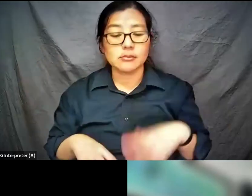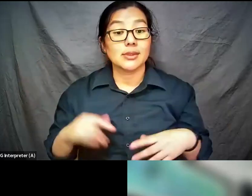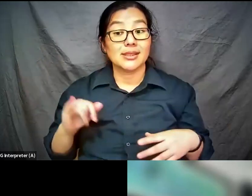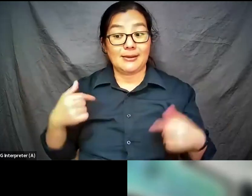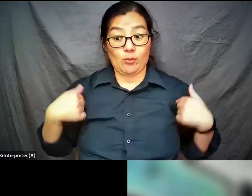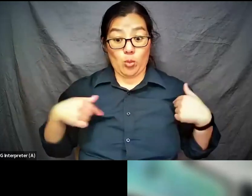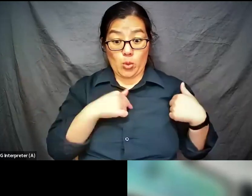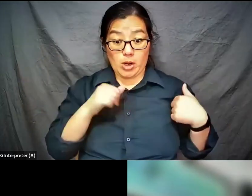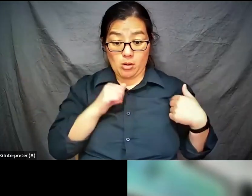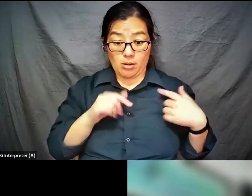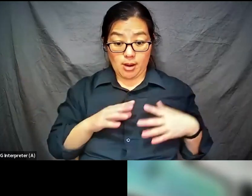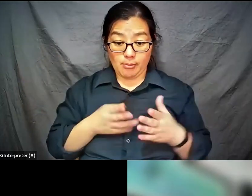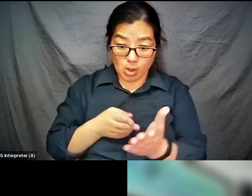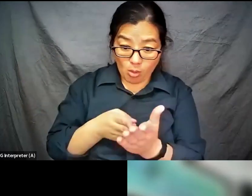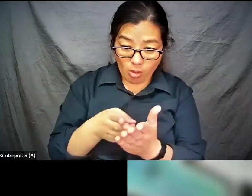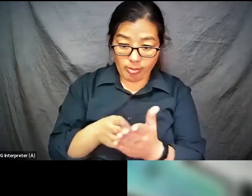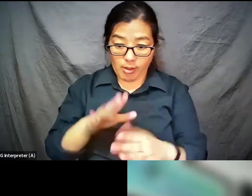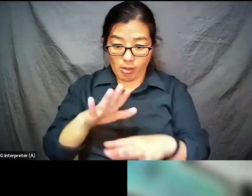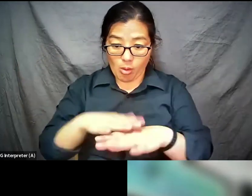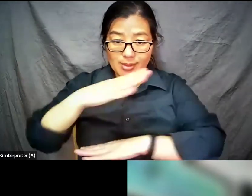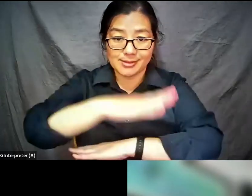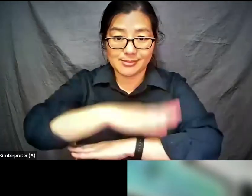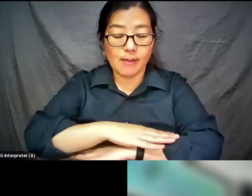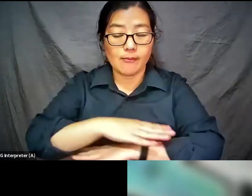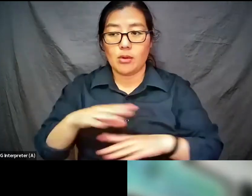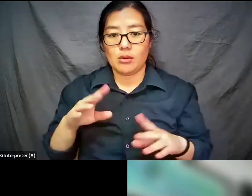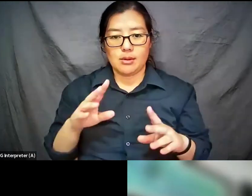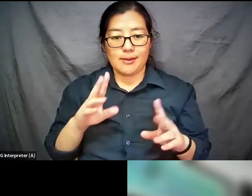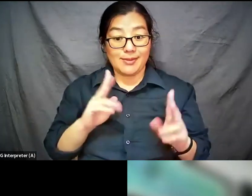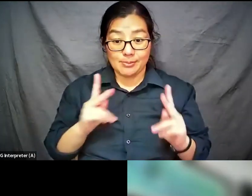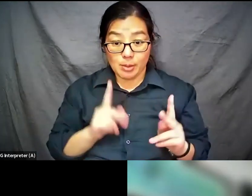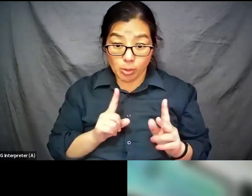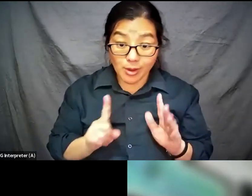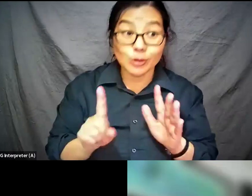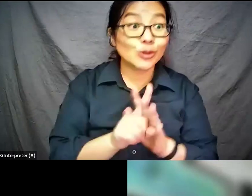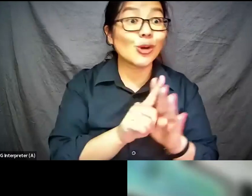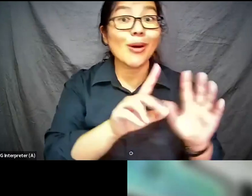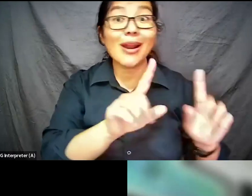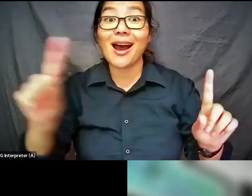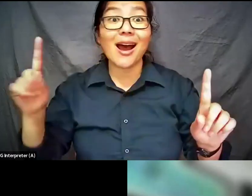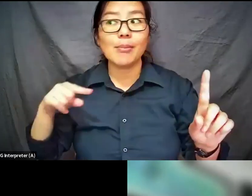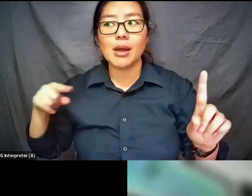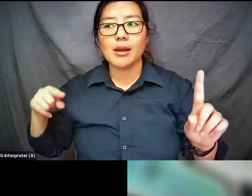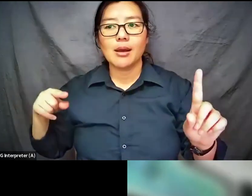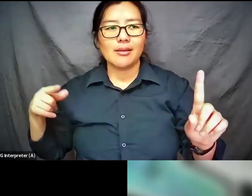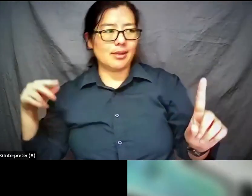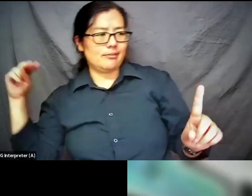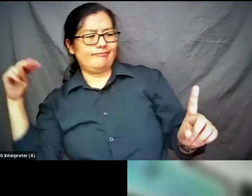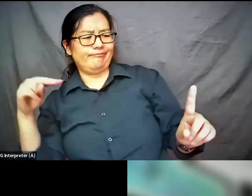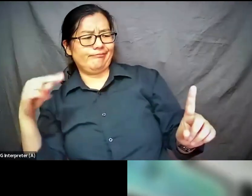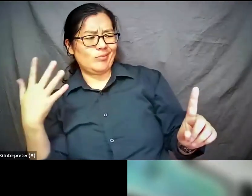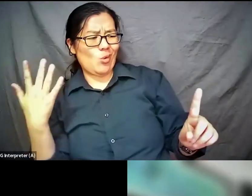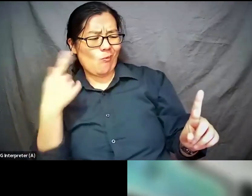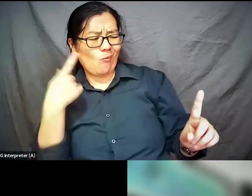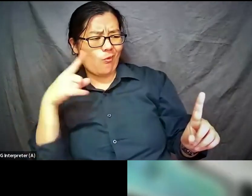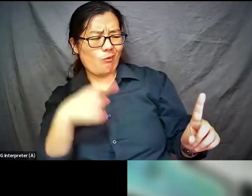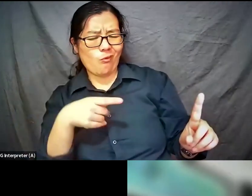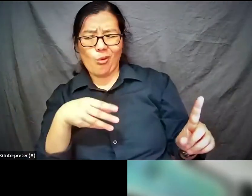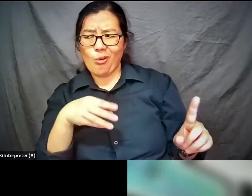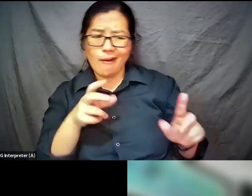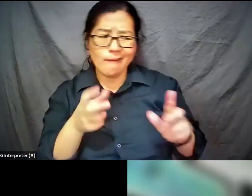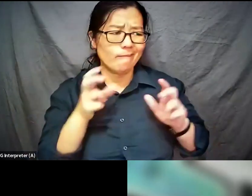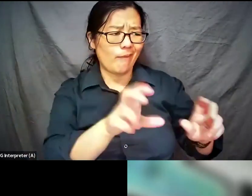me. And throughout having the interviews, writing up the transcript, fixing